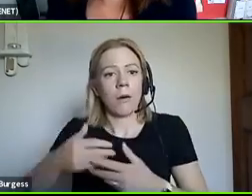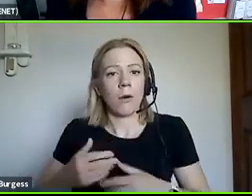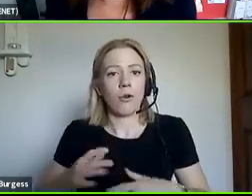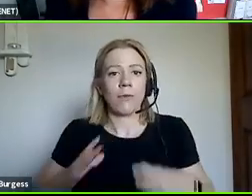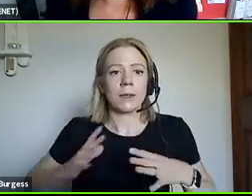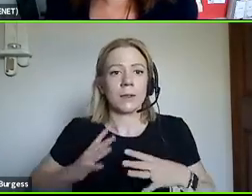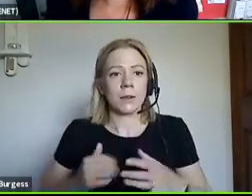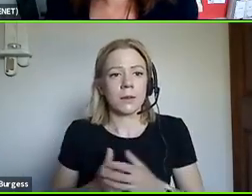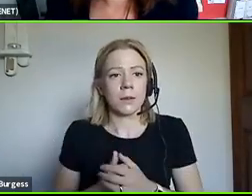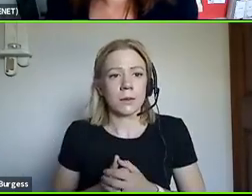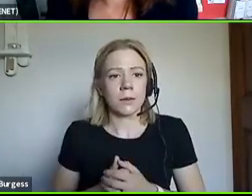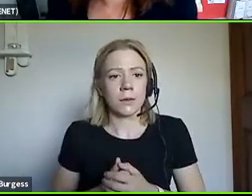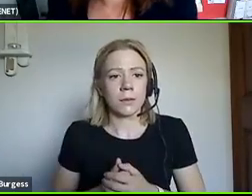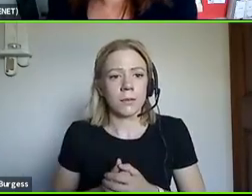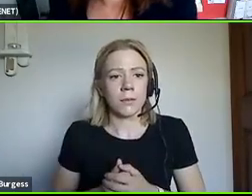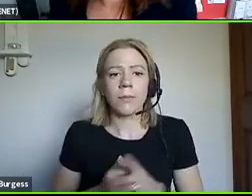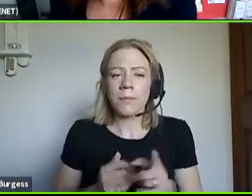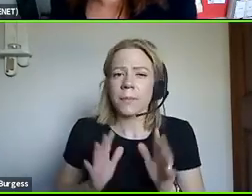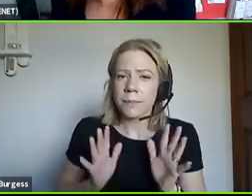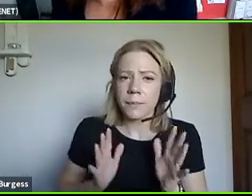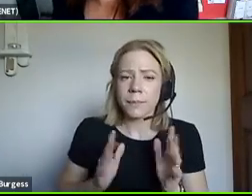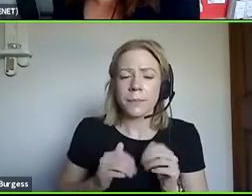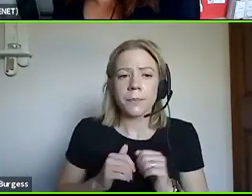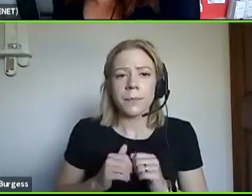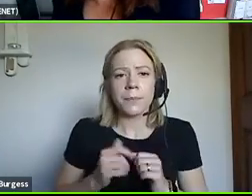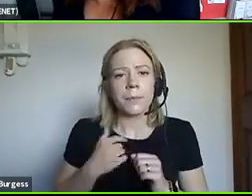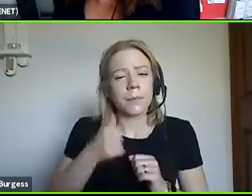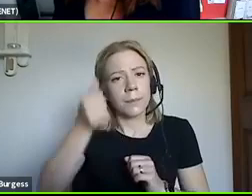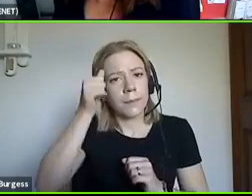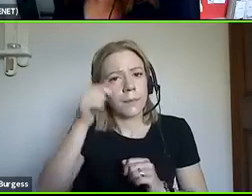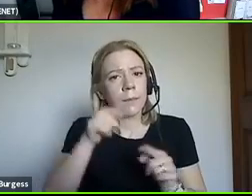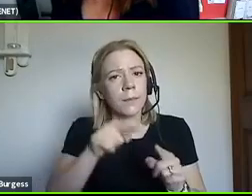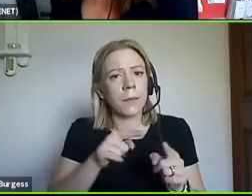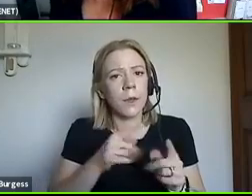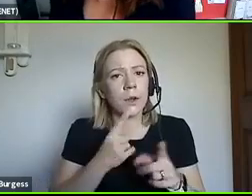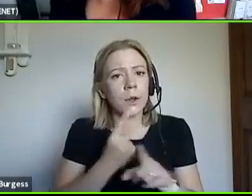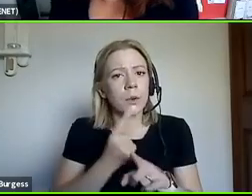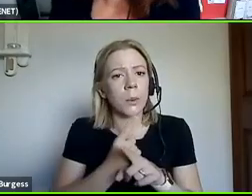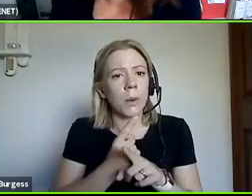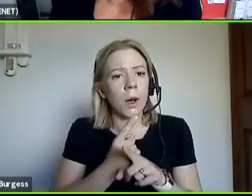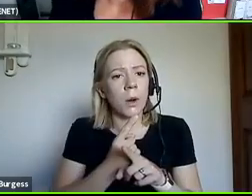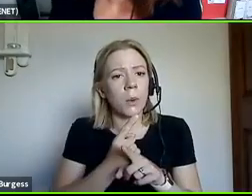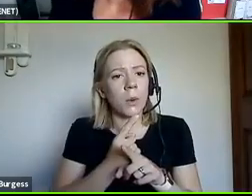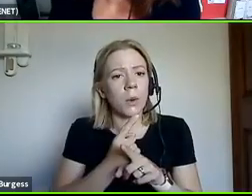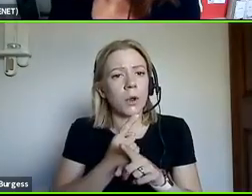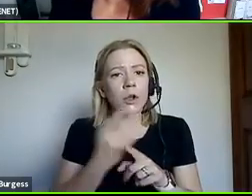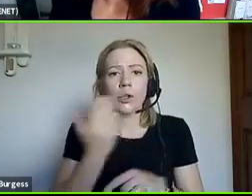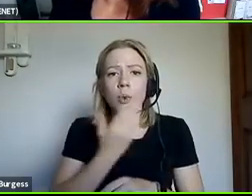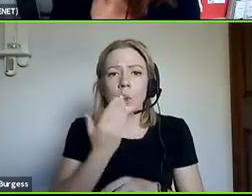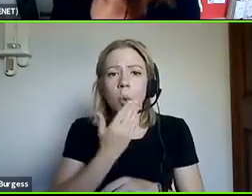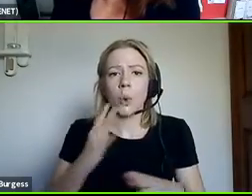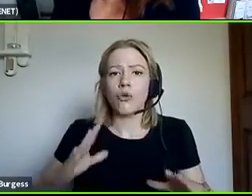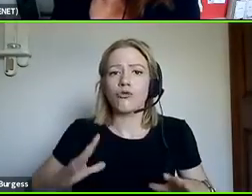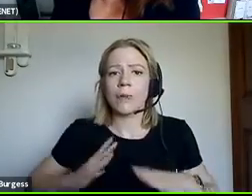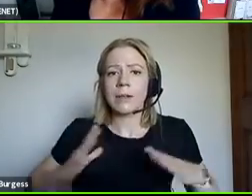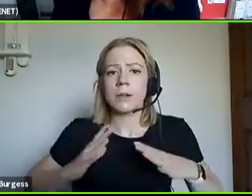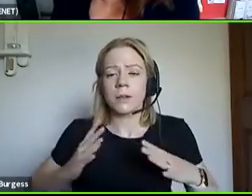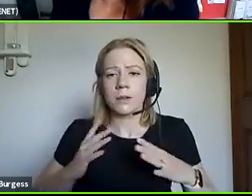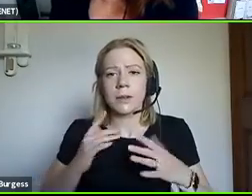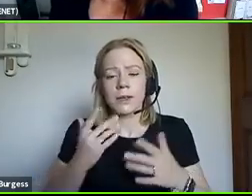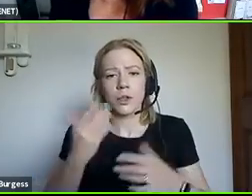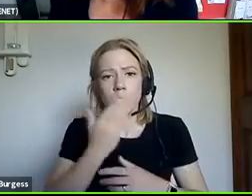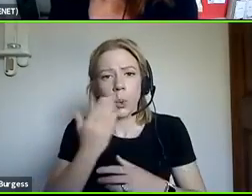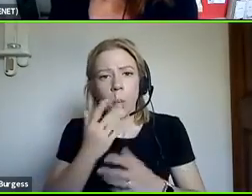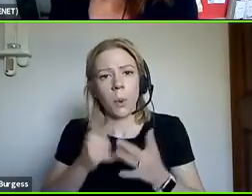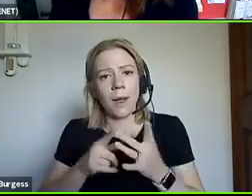Not quite So clear. I understand that it's talking about, is school readiness considered schoolification, or is